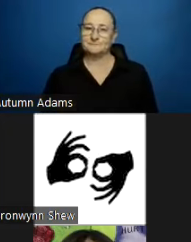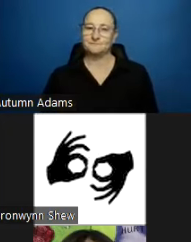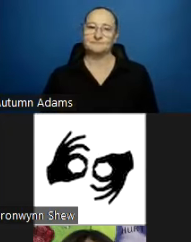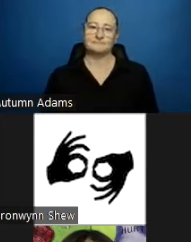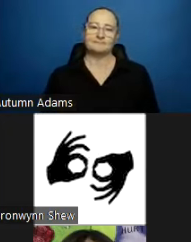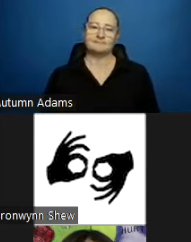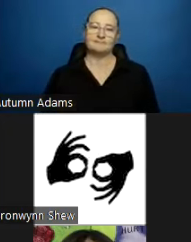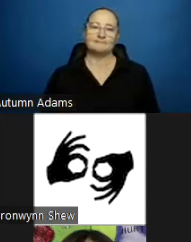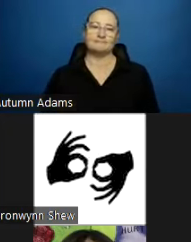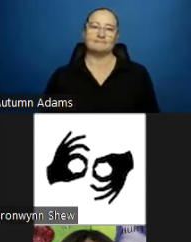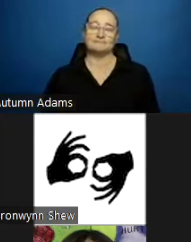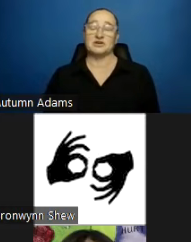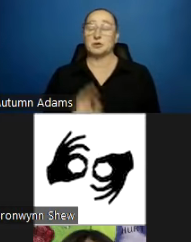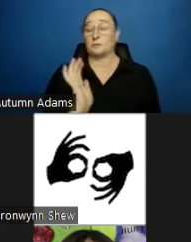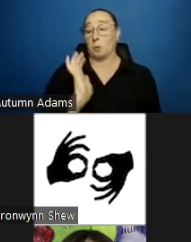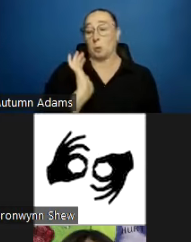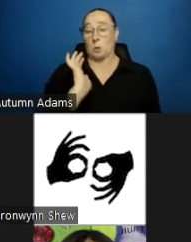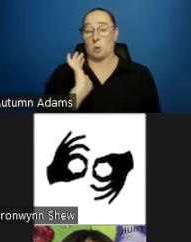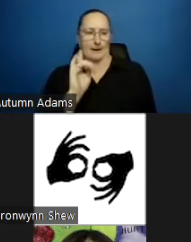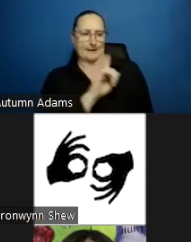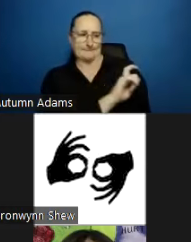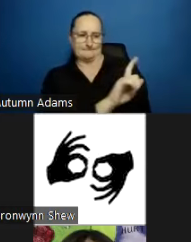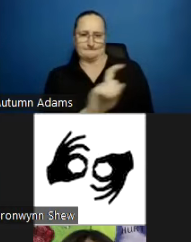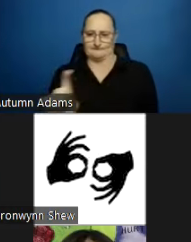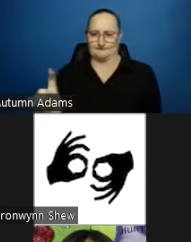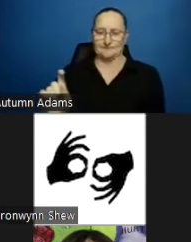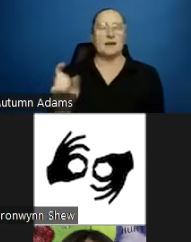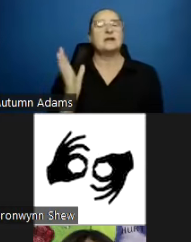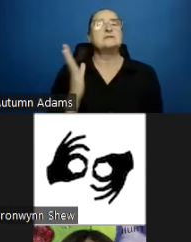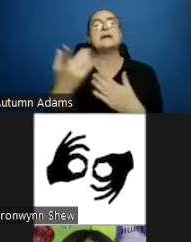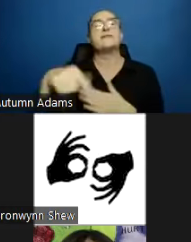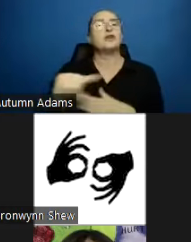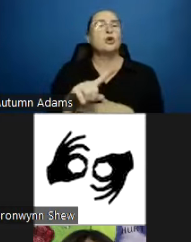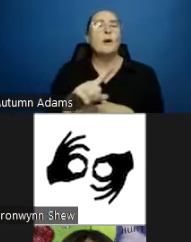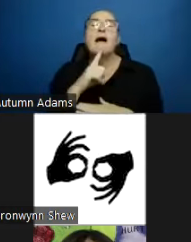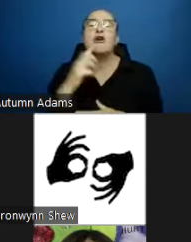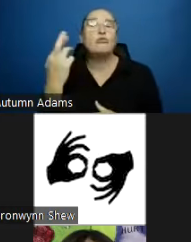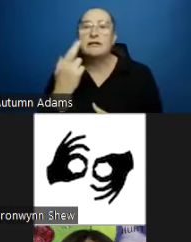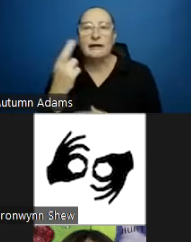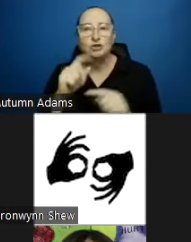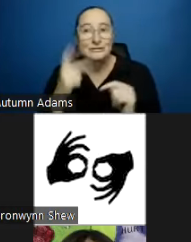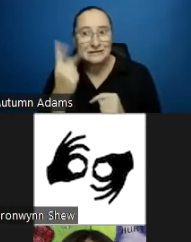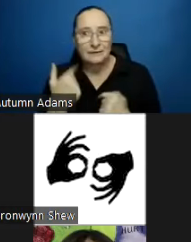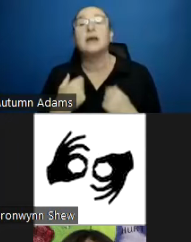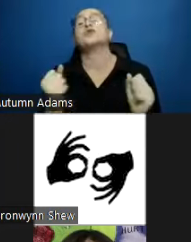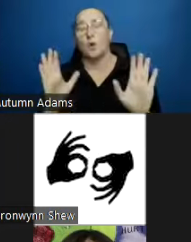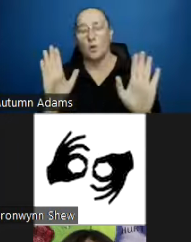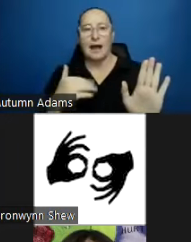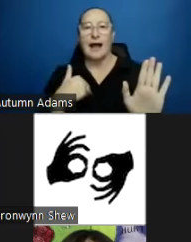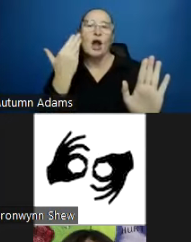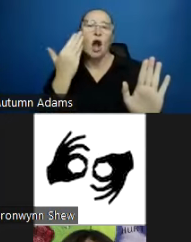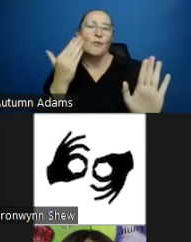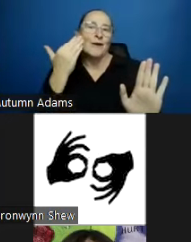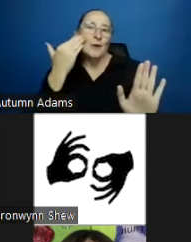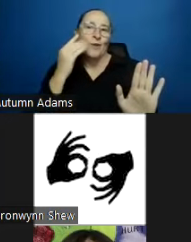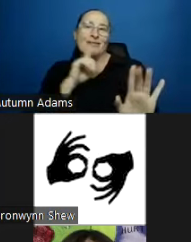So earlier I had asked a question about some of you. I realized you probably couldn't see me. So I already know the answer, the average